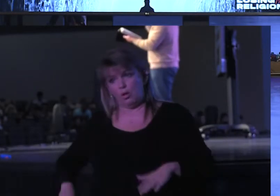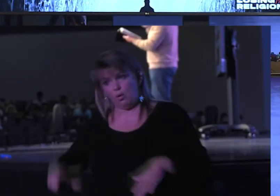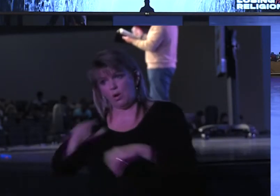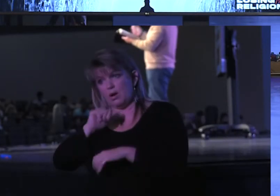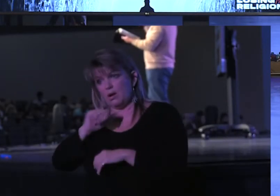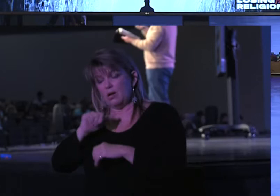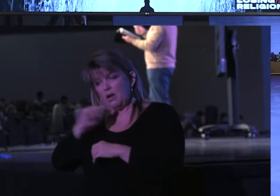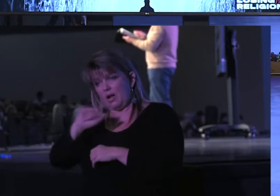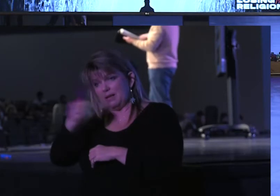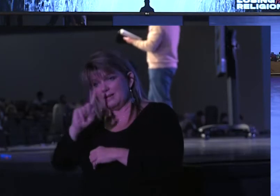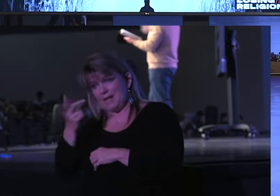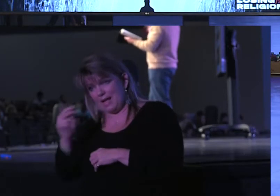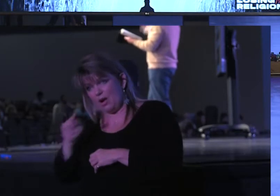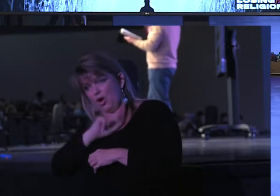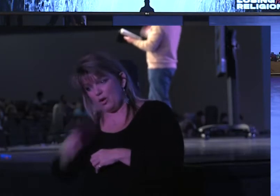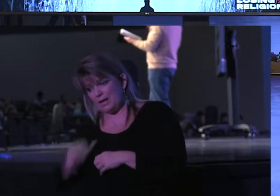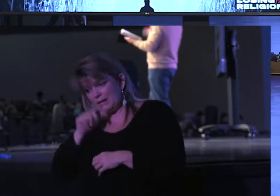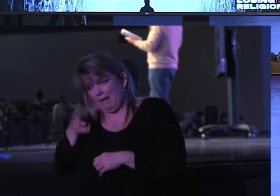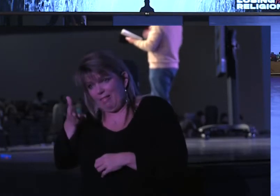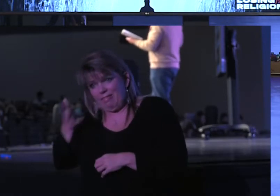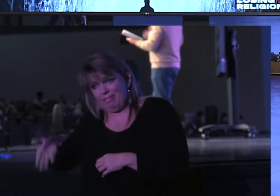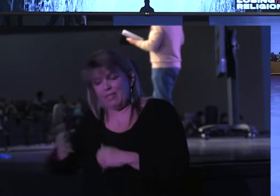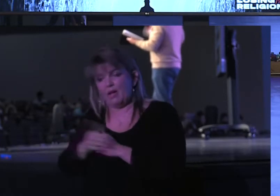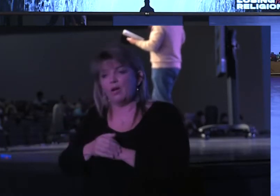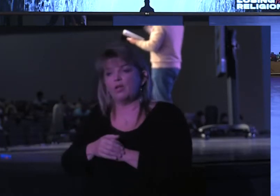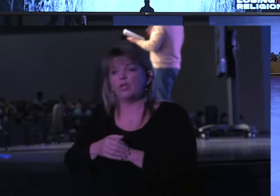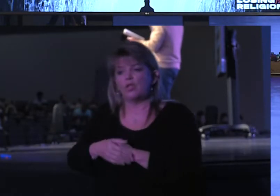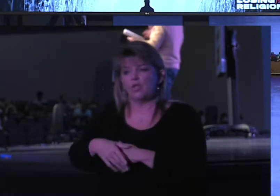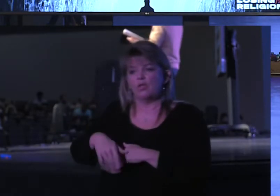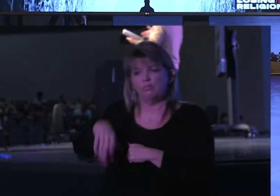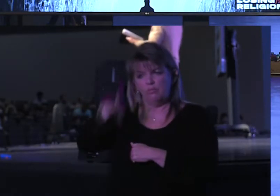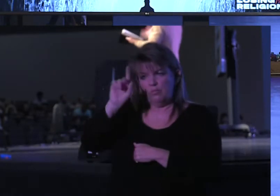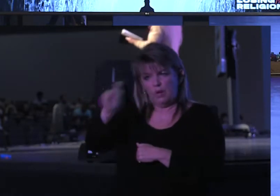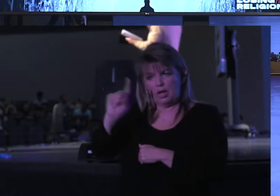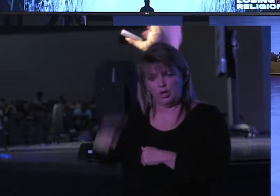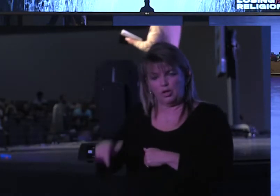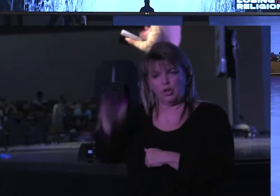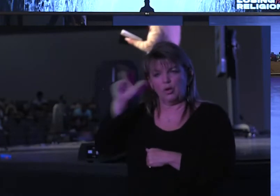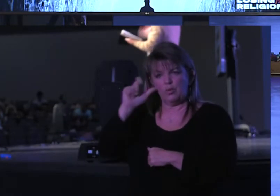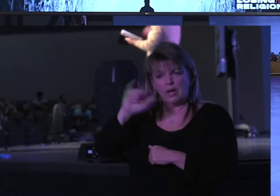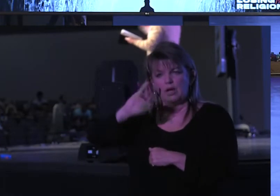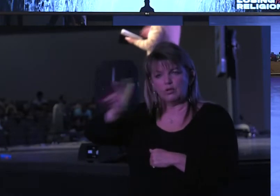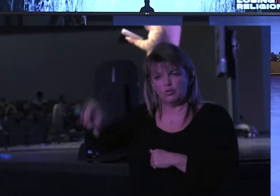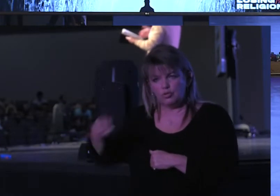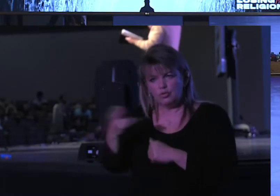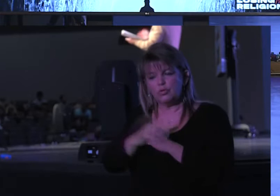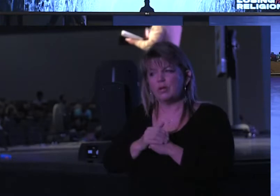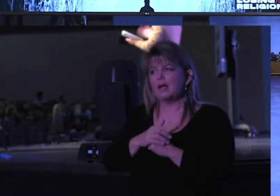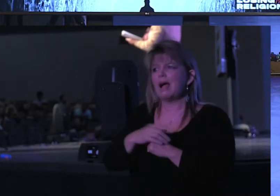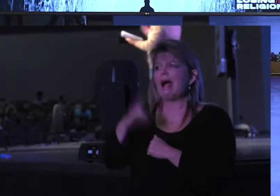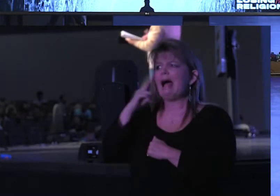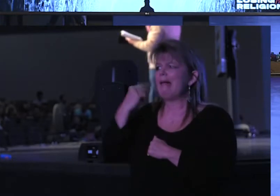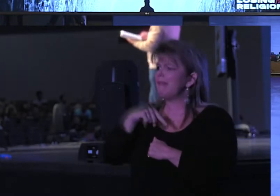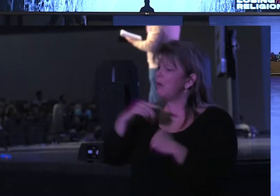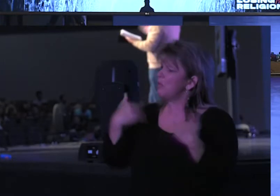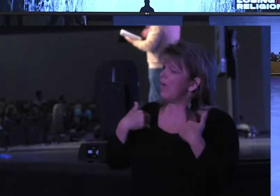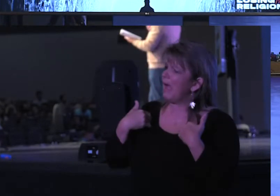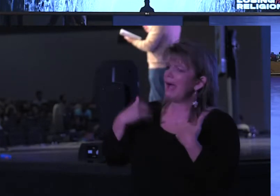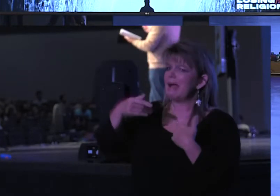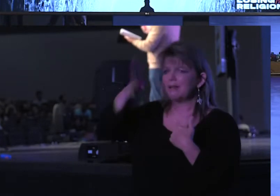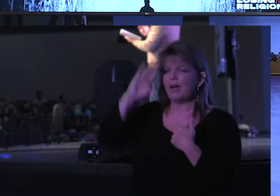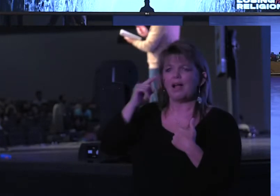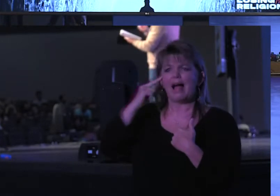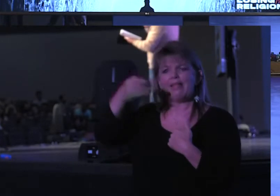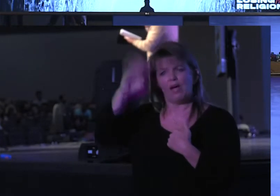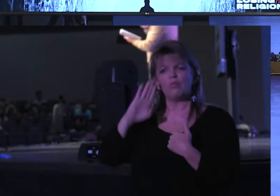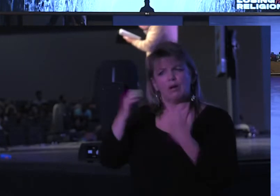Zion? Is her king not in her? These rhetorical questions. You can almost hear the cry of Judah under the destruction saying, well, I thought we had God. I thought God